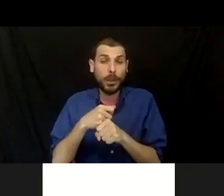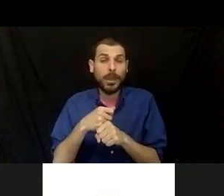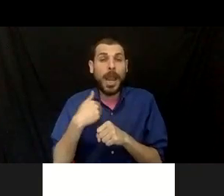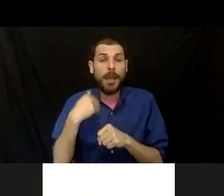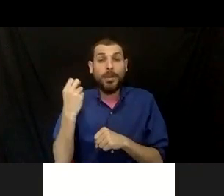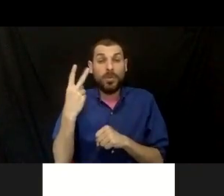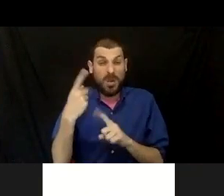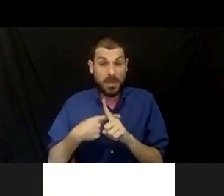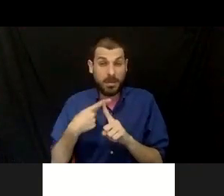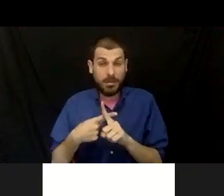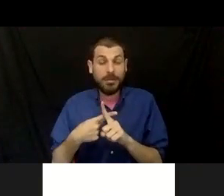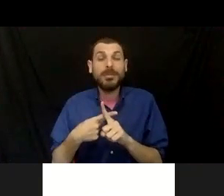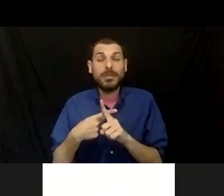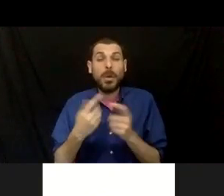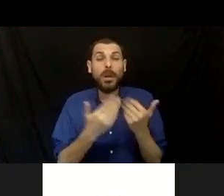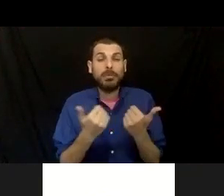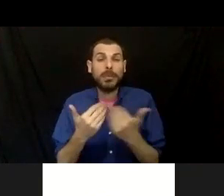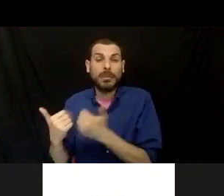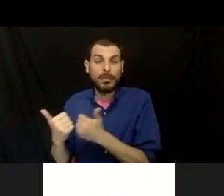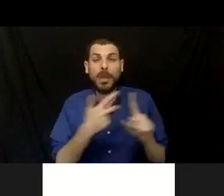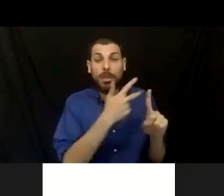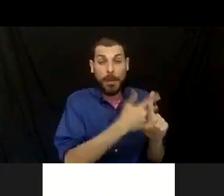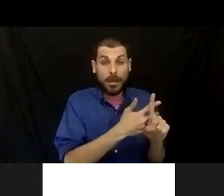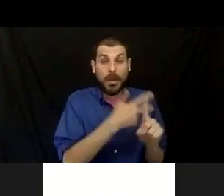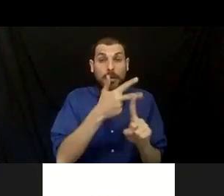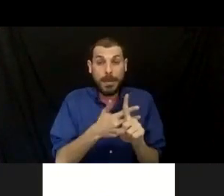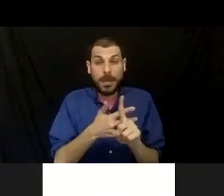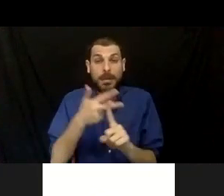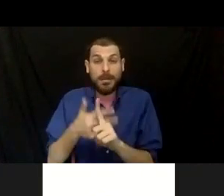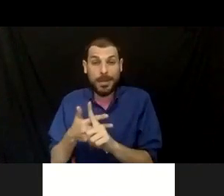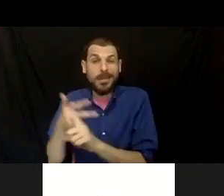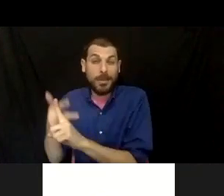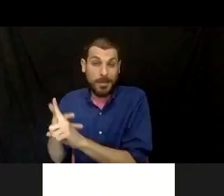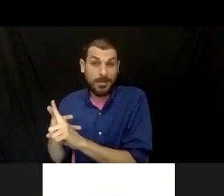So 3 months: January, February, March, April, May, June, July, August, September,